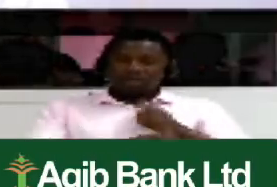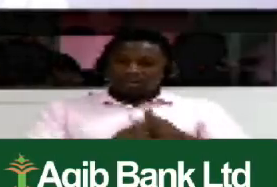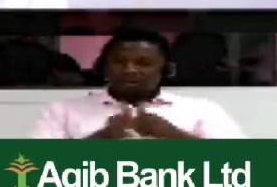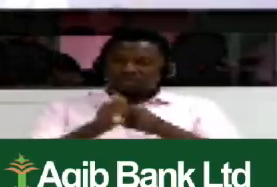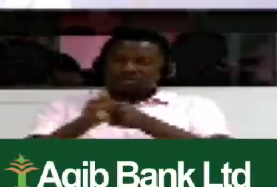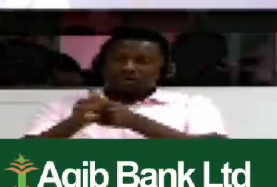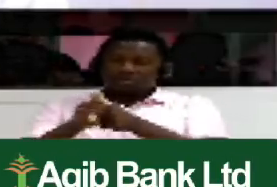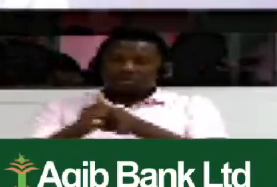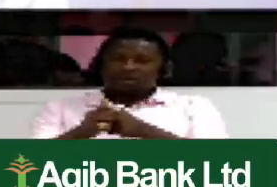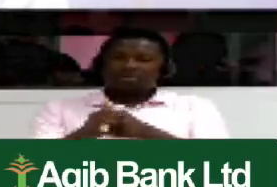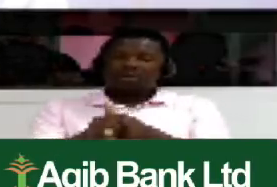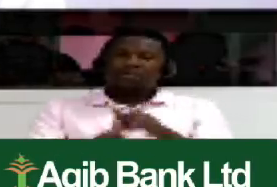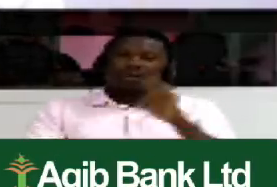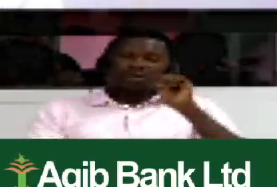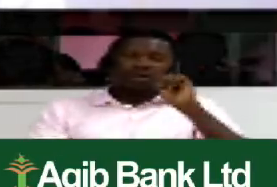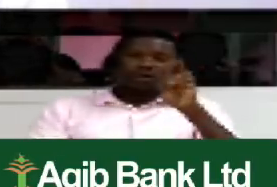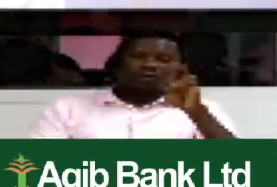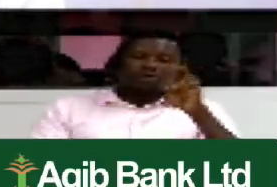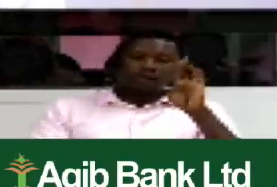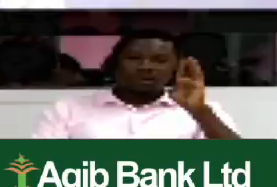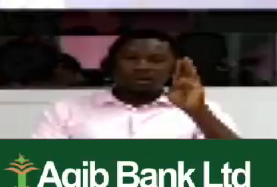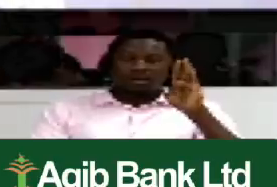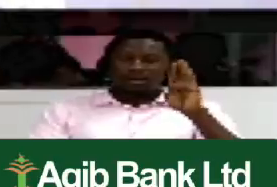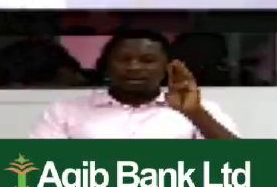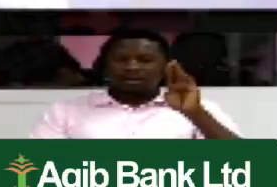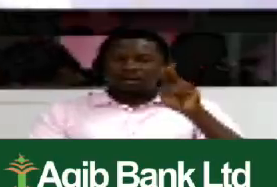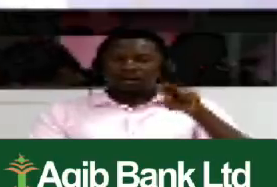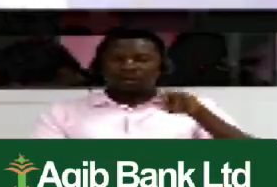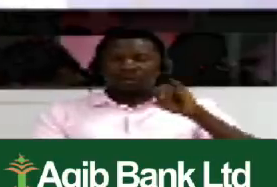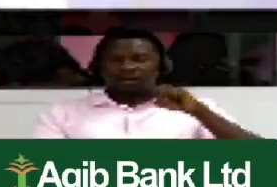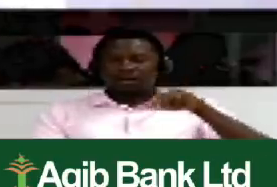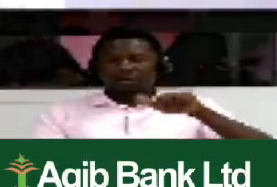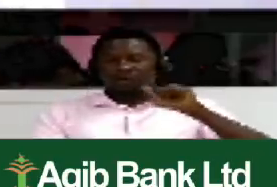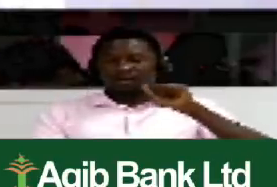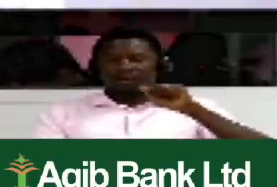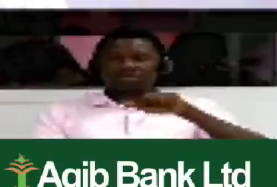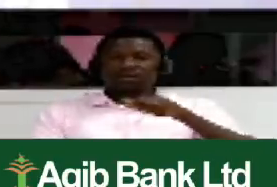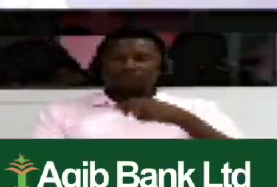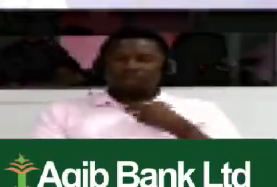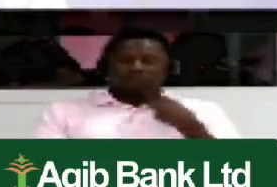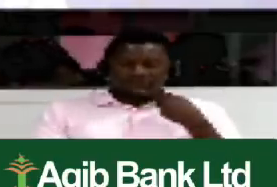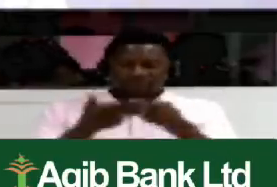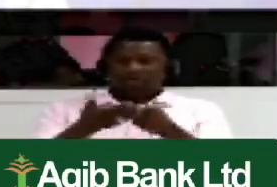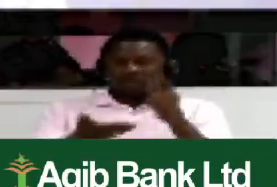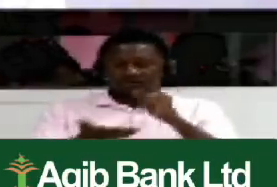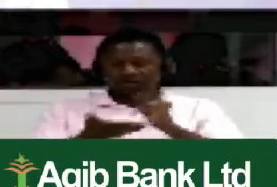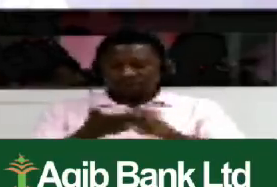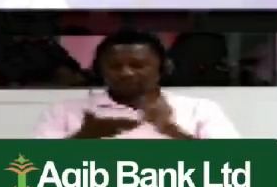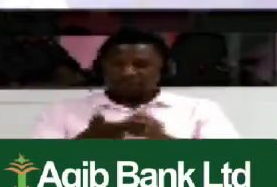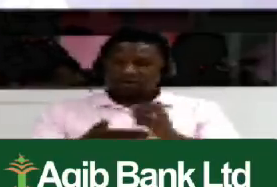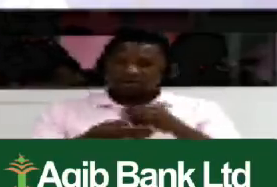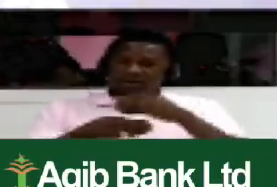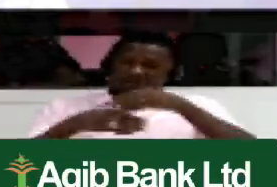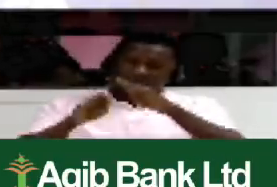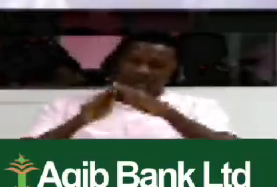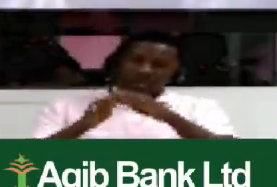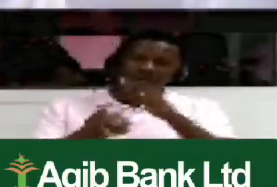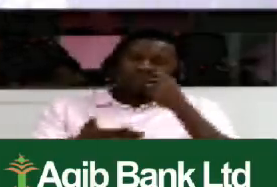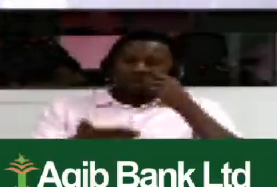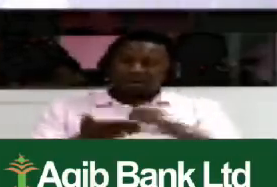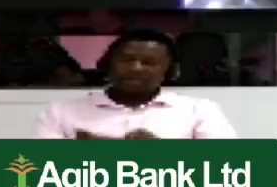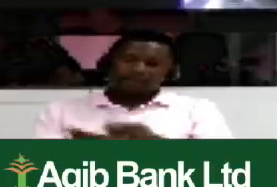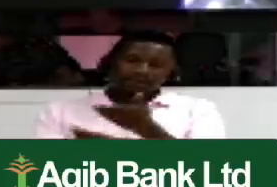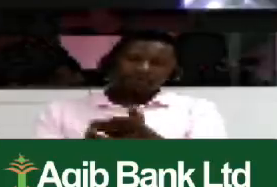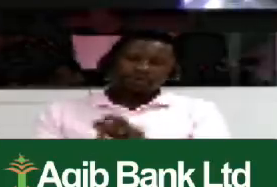escort Ibrahim out of the classroom and be handed down the suspension letter. Did Mr.